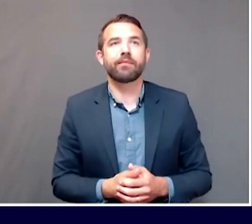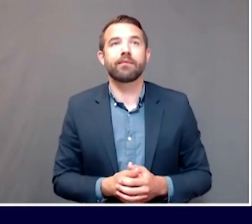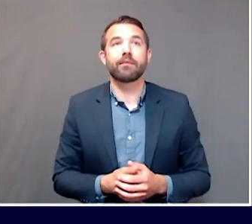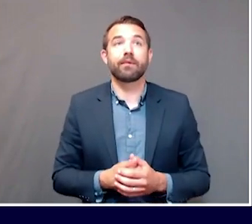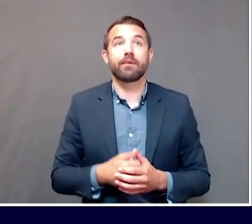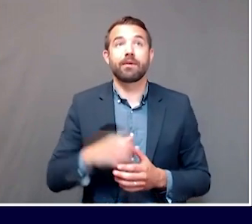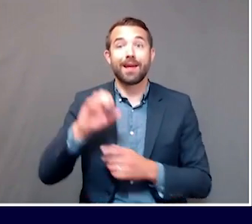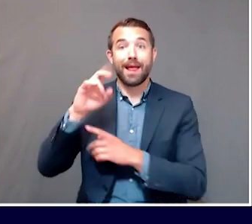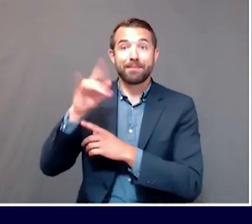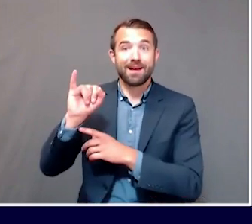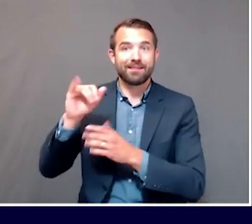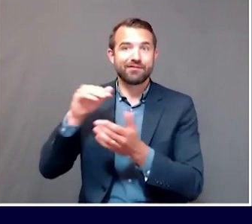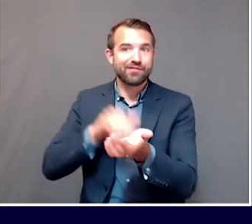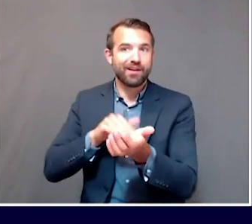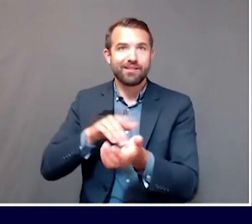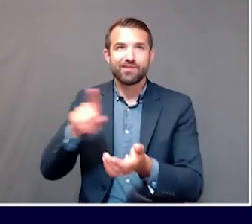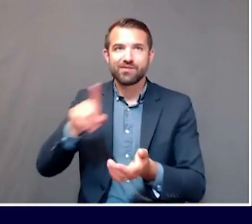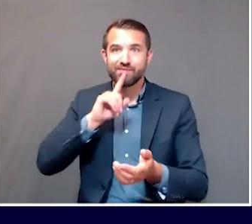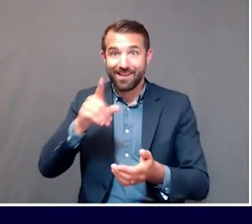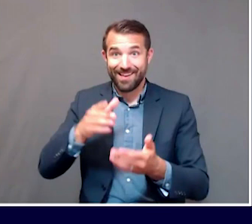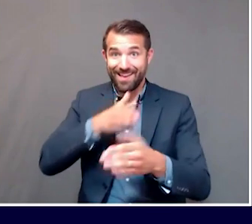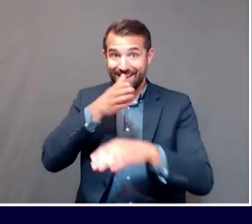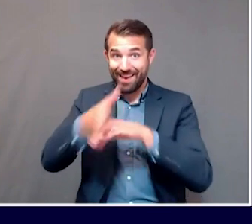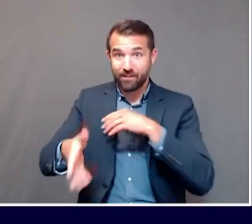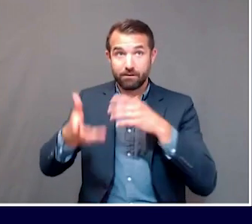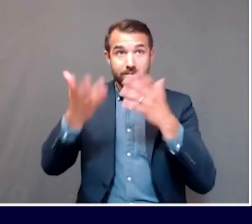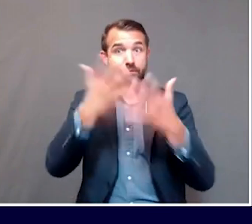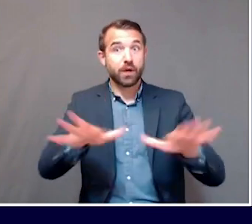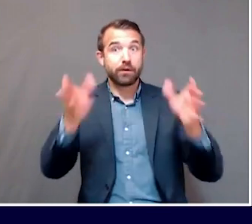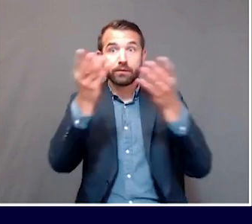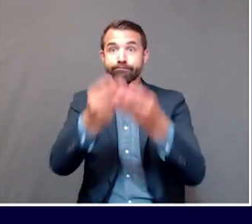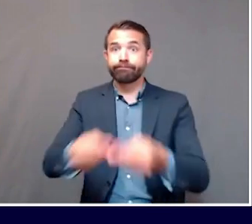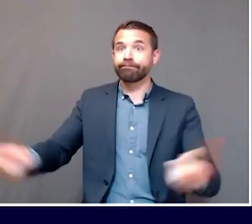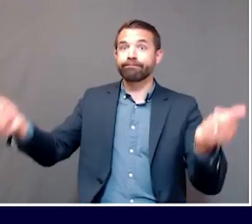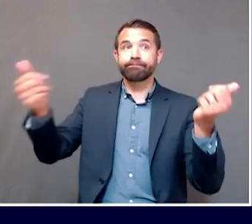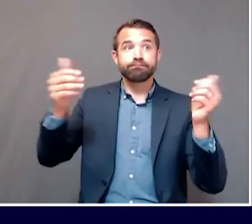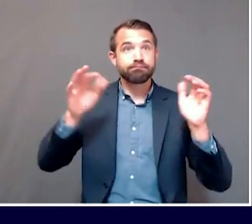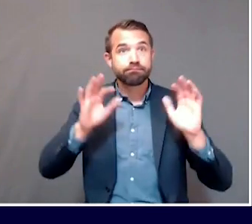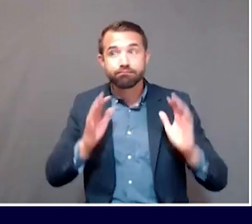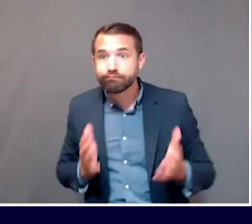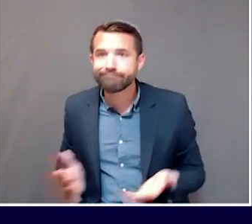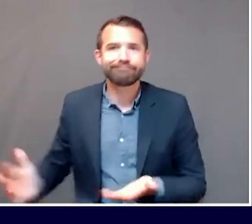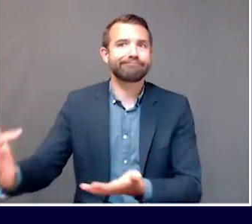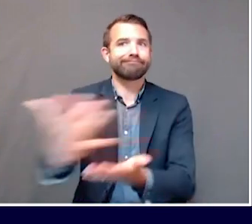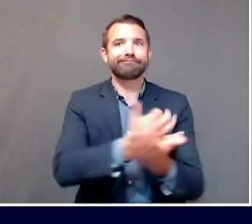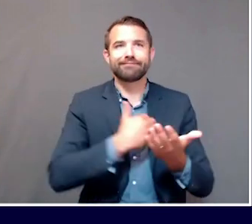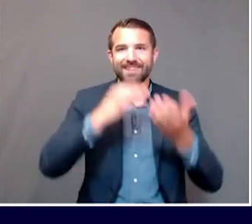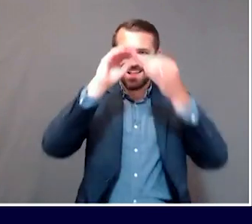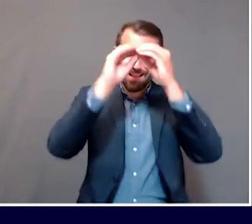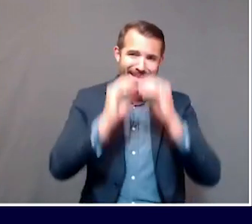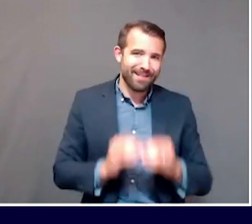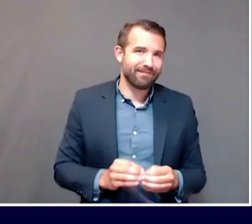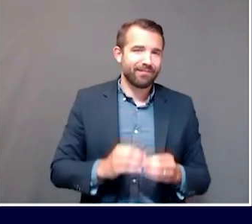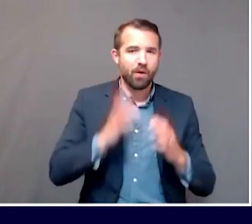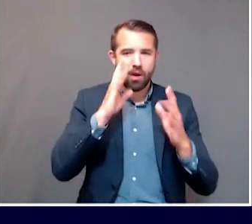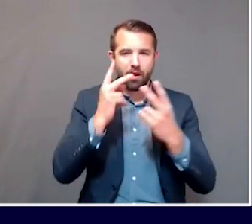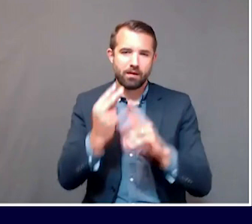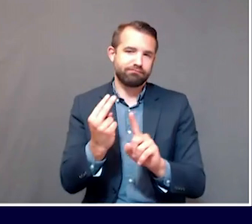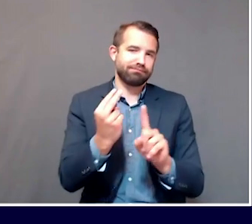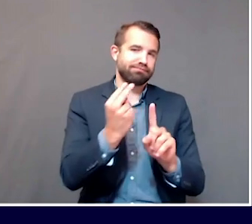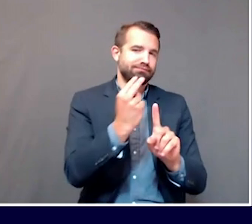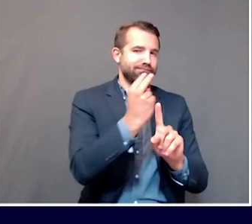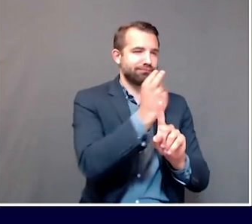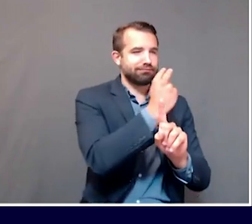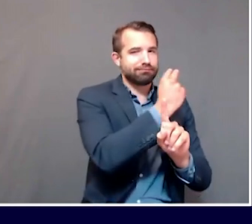on after all the data are in. So right now, it's not a question that we don't know whether,